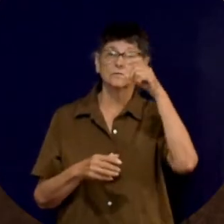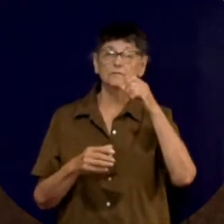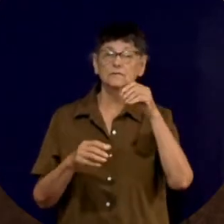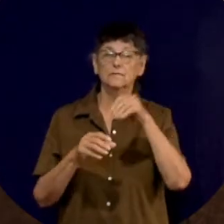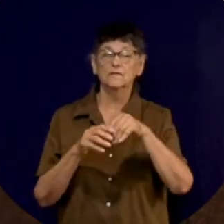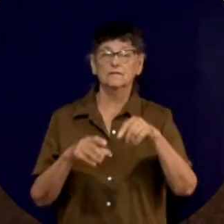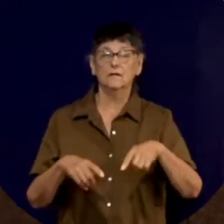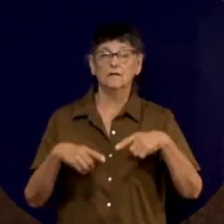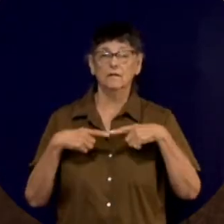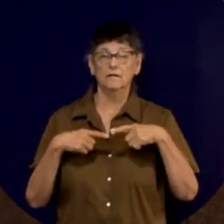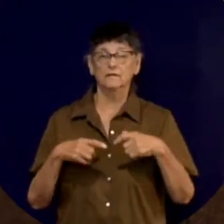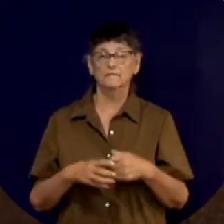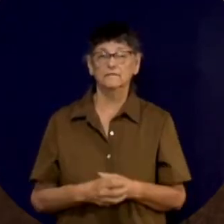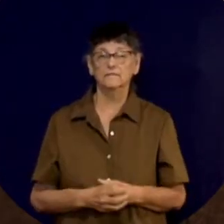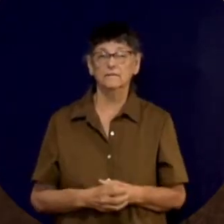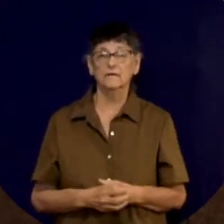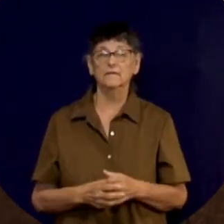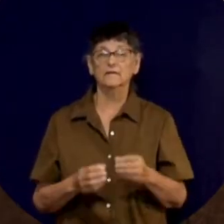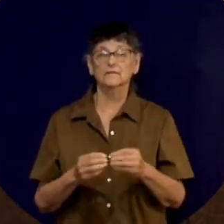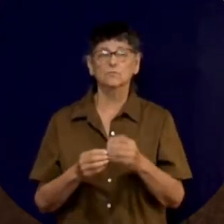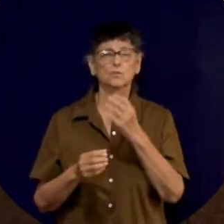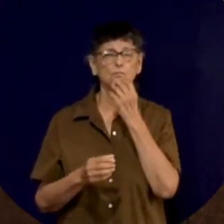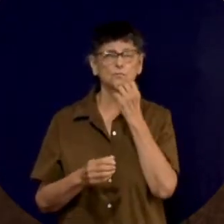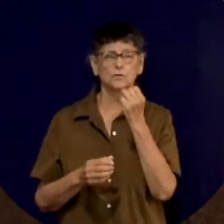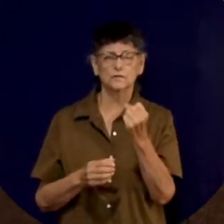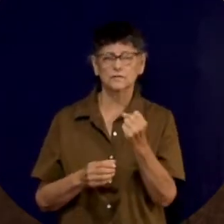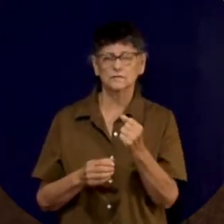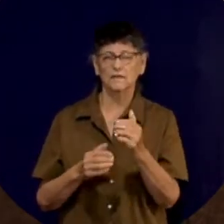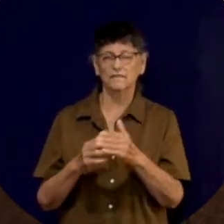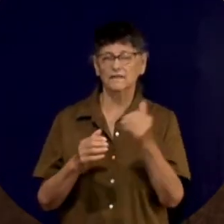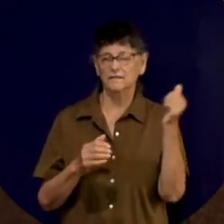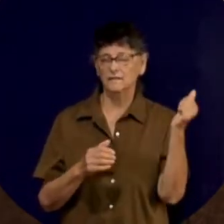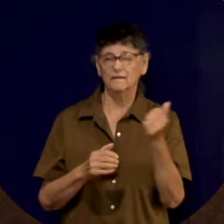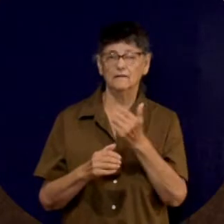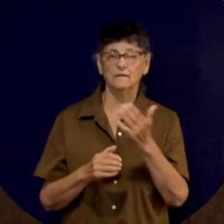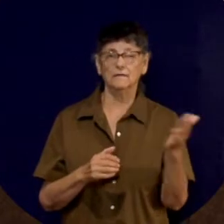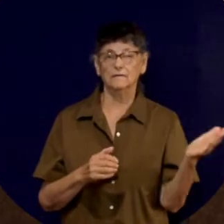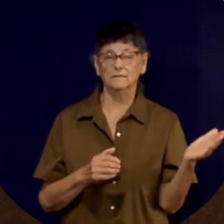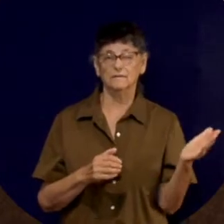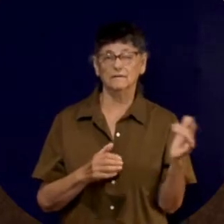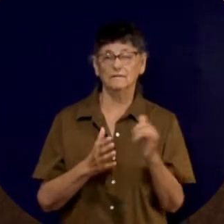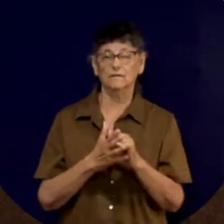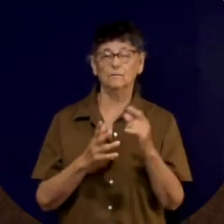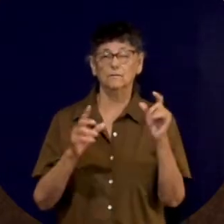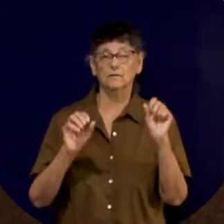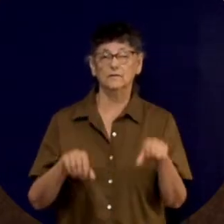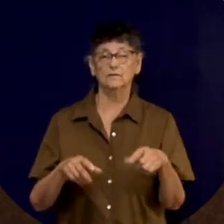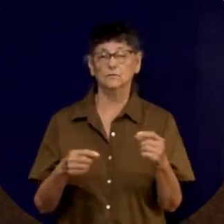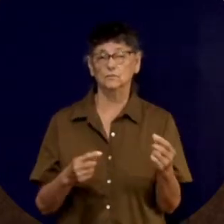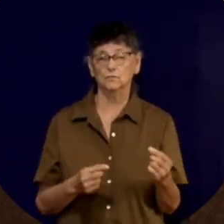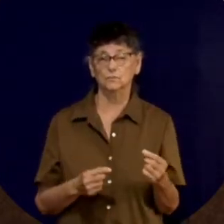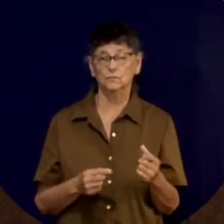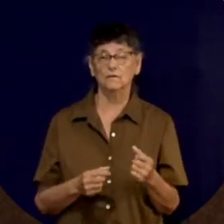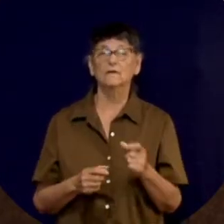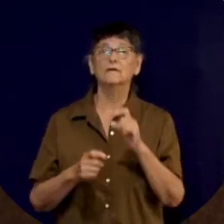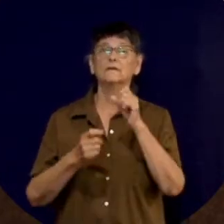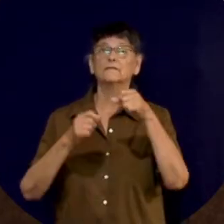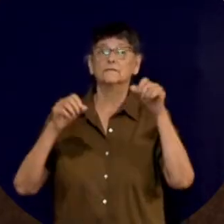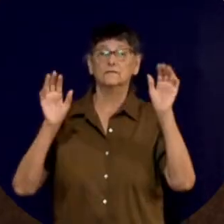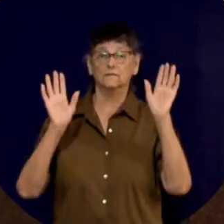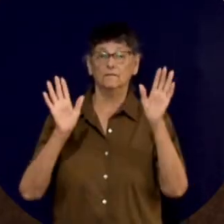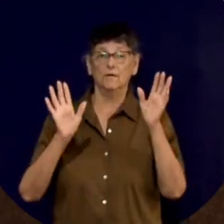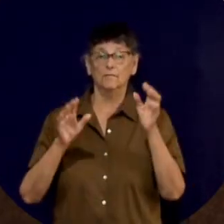in our life. That's more precious than anything that we can do. To give